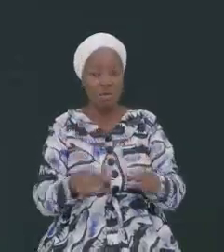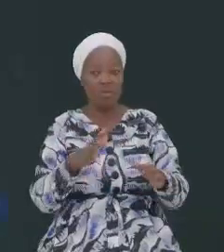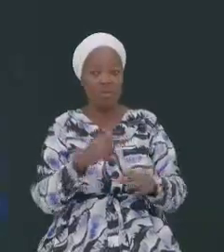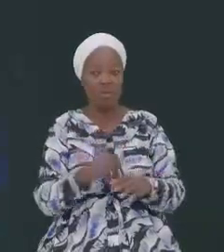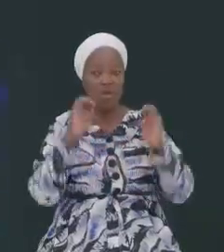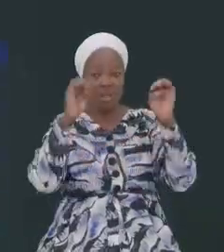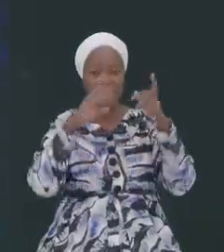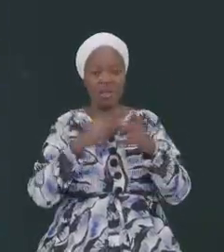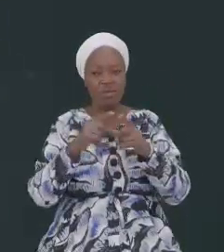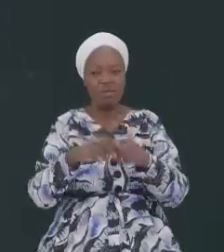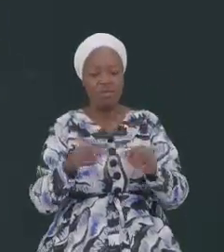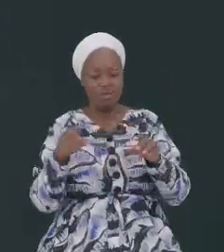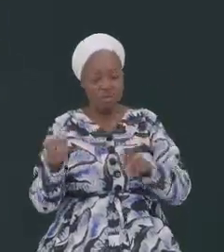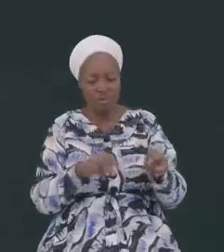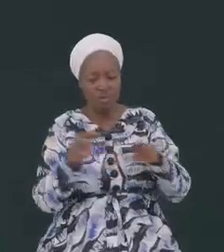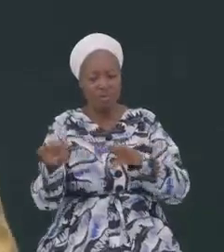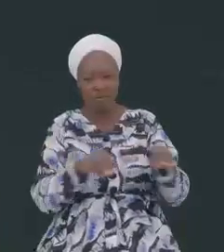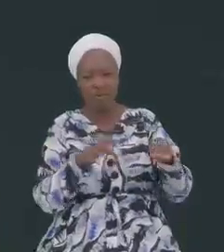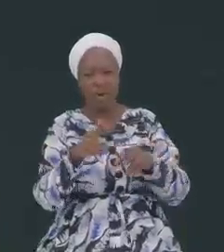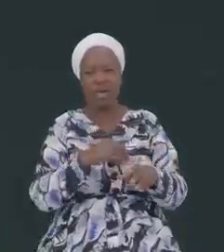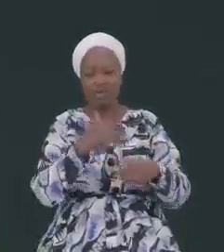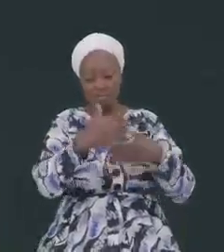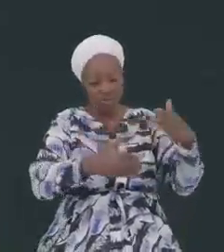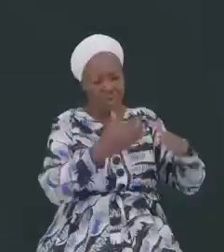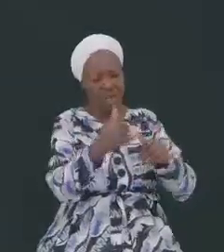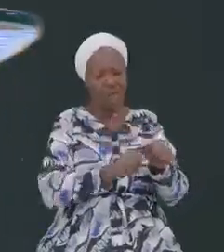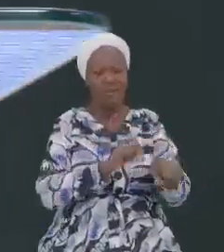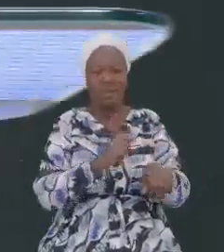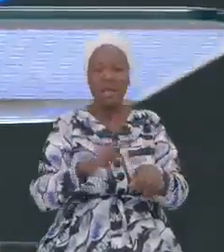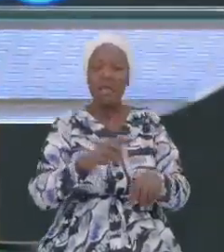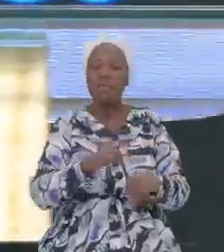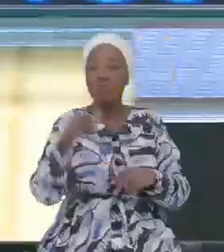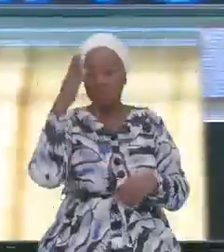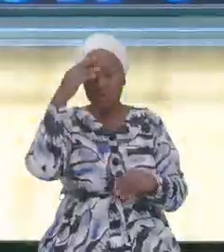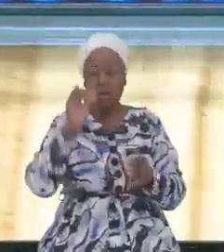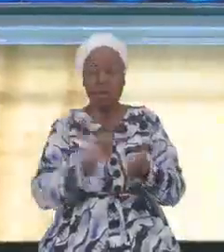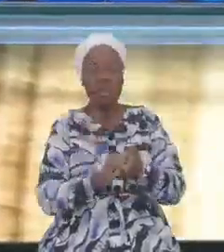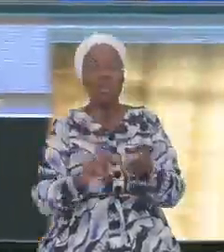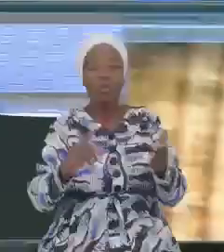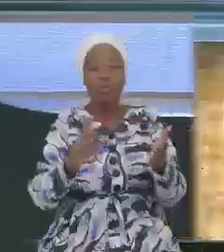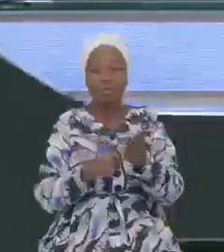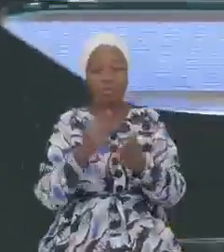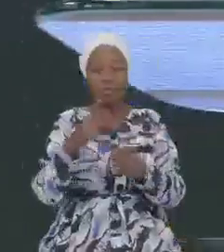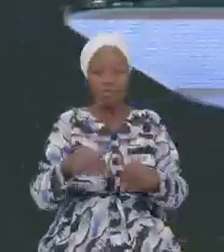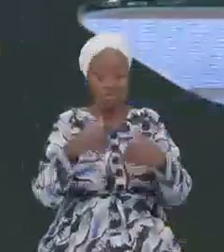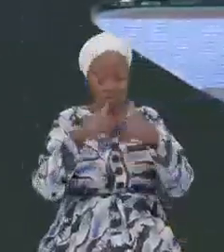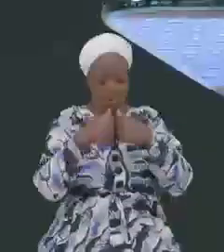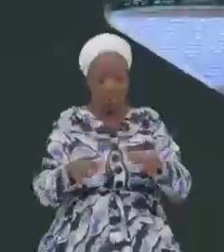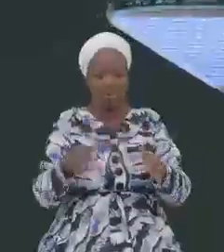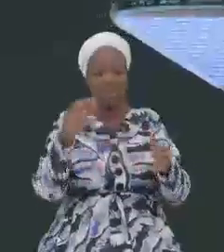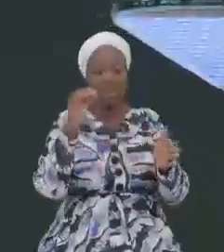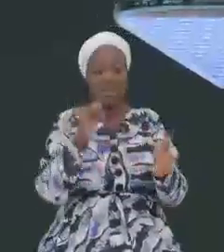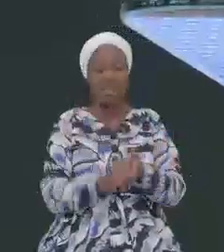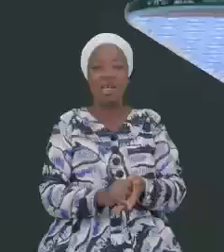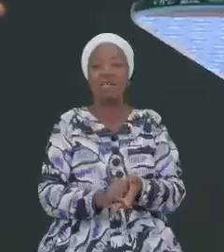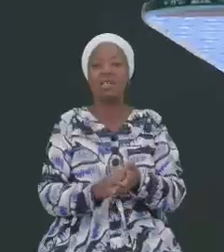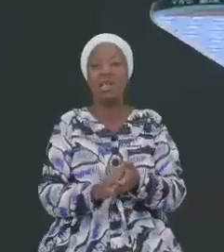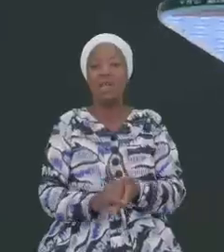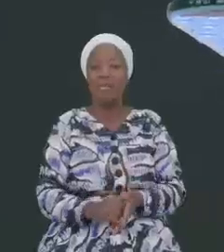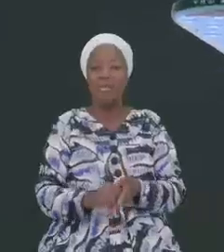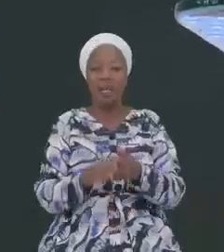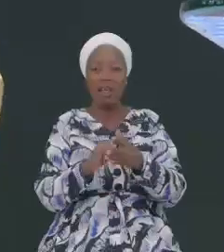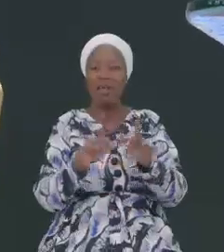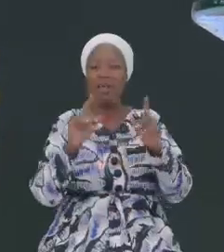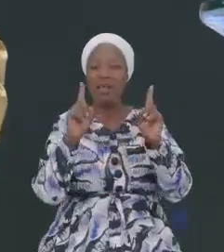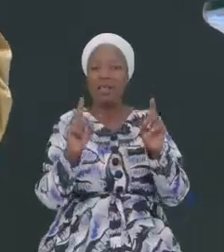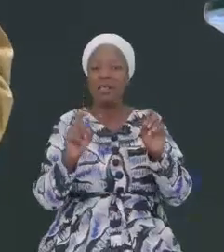be progressing every time. You know, once you lose your excellence, you know, something happens. Let's say you're